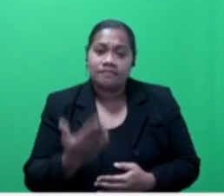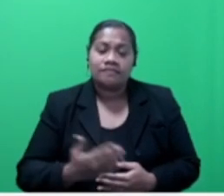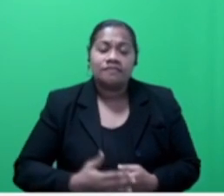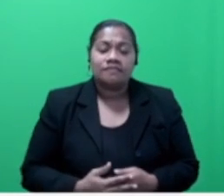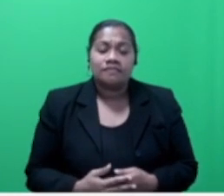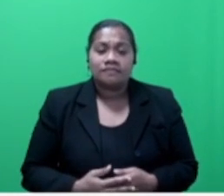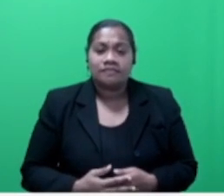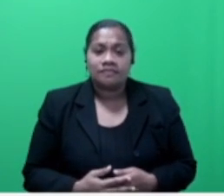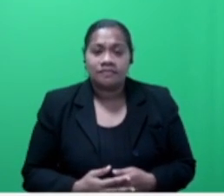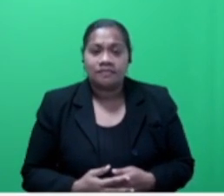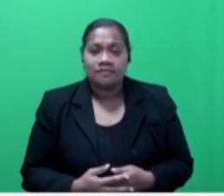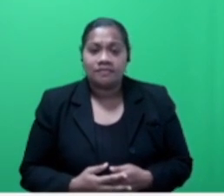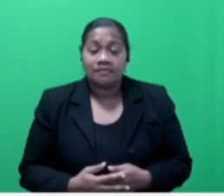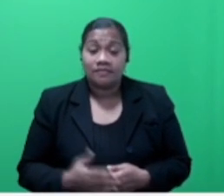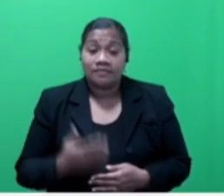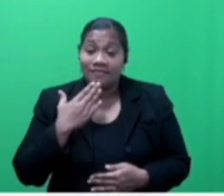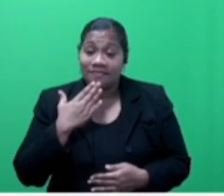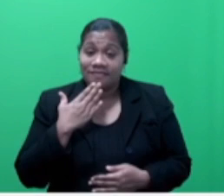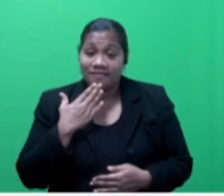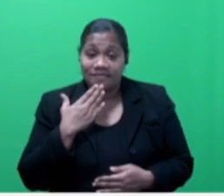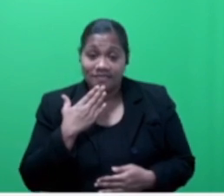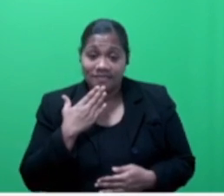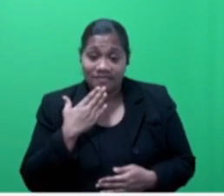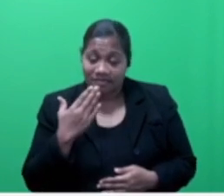Thank you. I give the floor to the